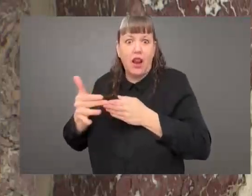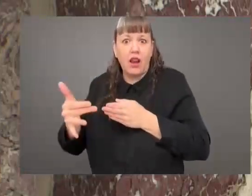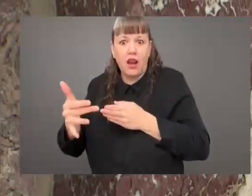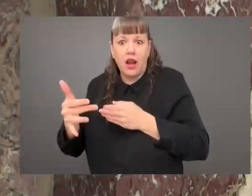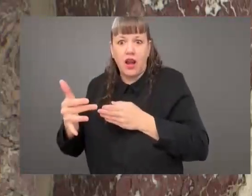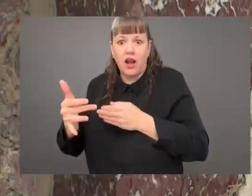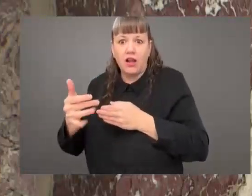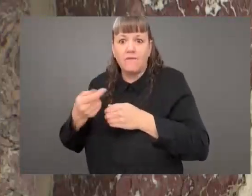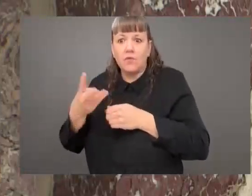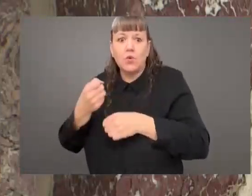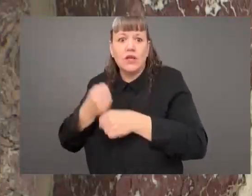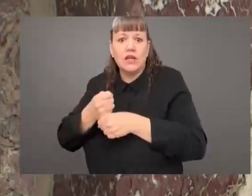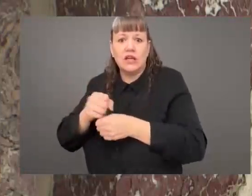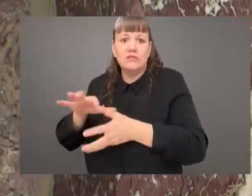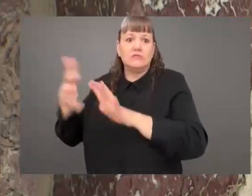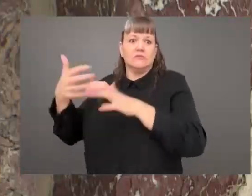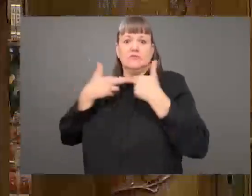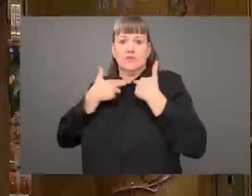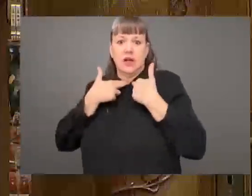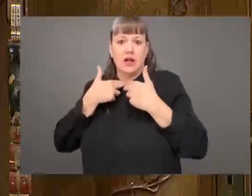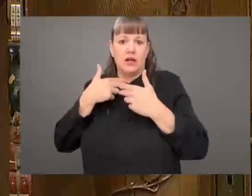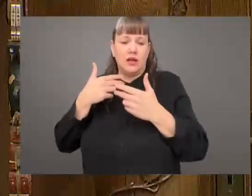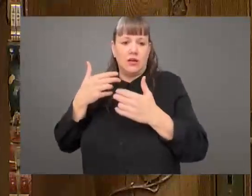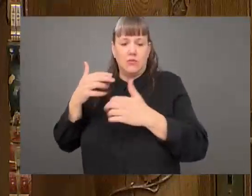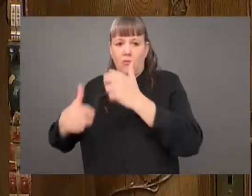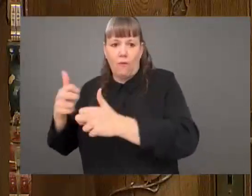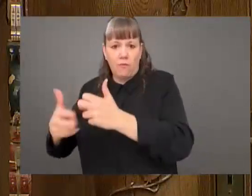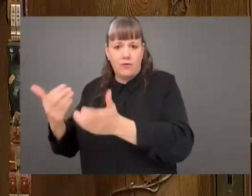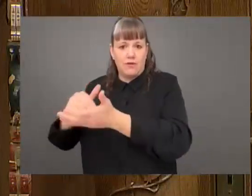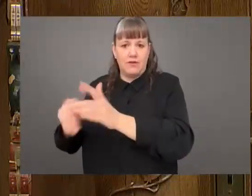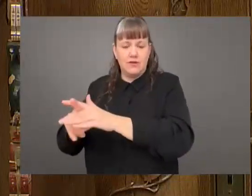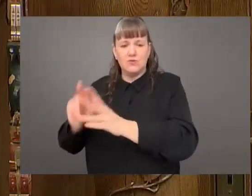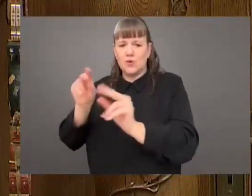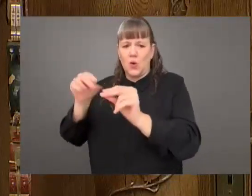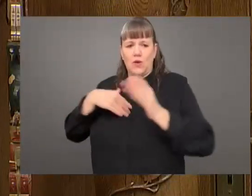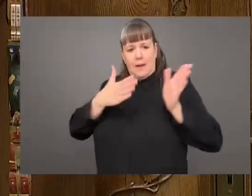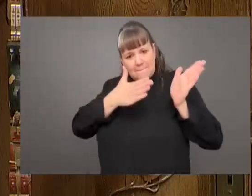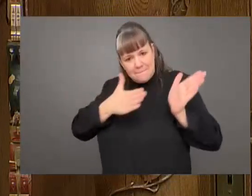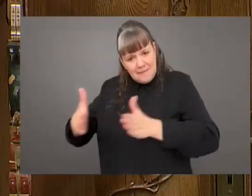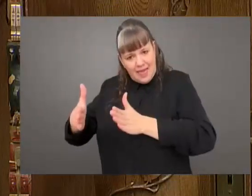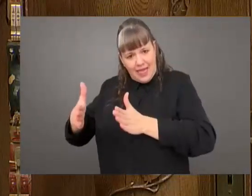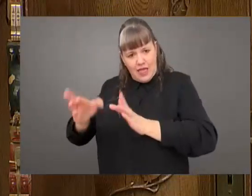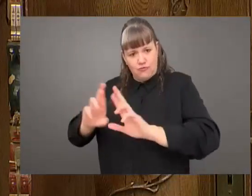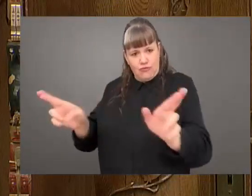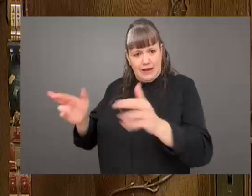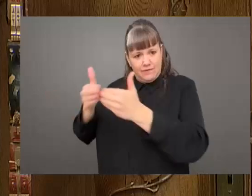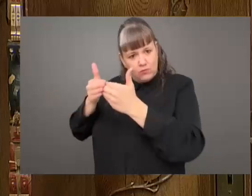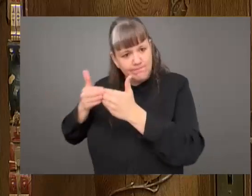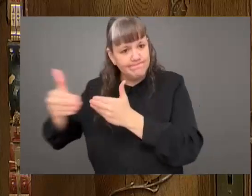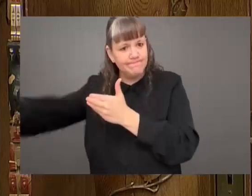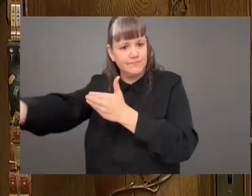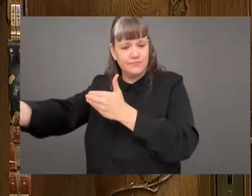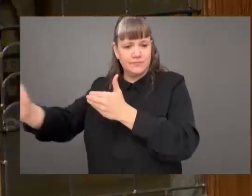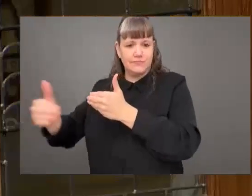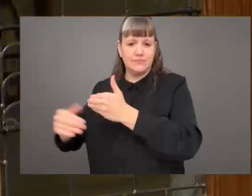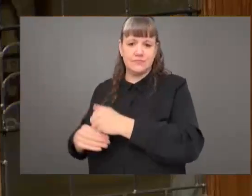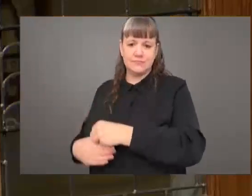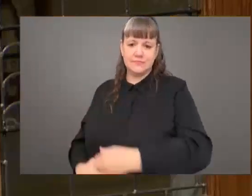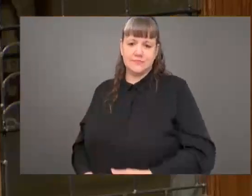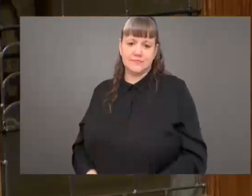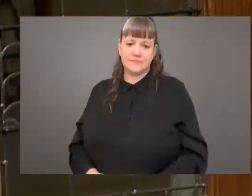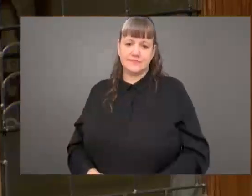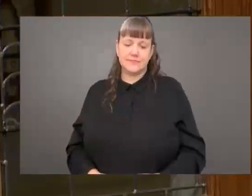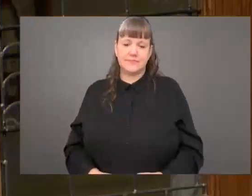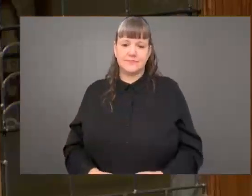what this government is committed to doing. Member for Prince George North Caribou. Thank you, Mr. Speaker. Glad to be back